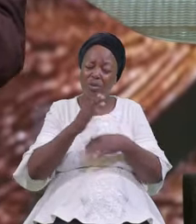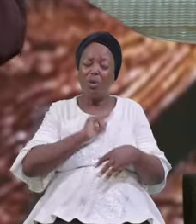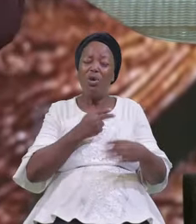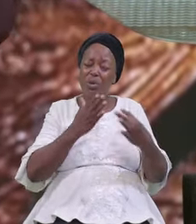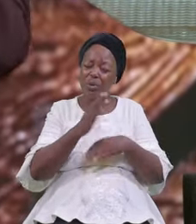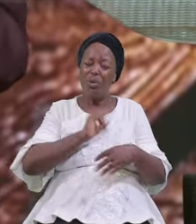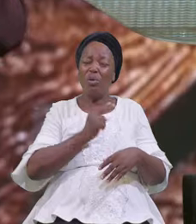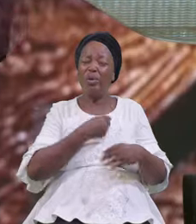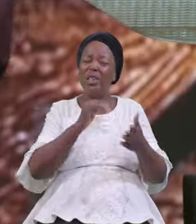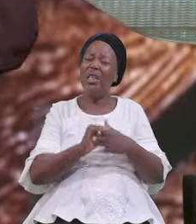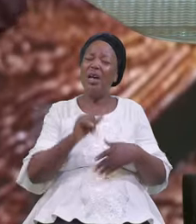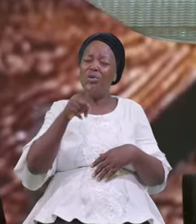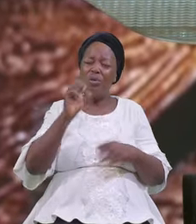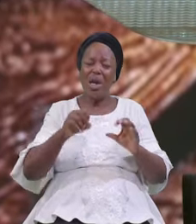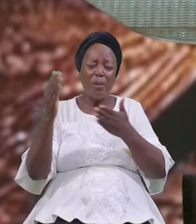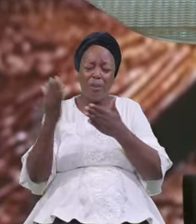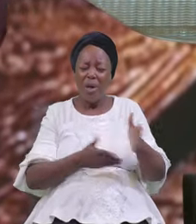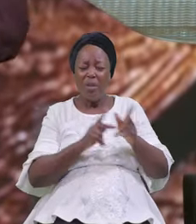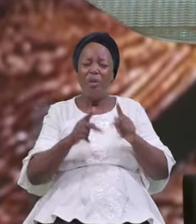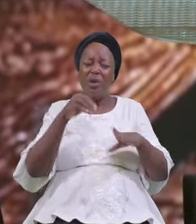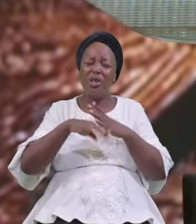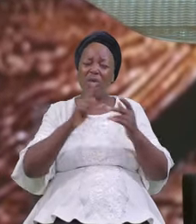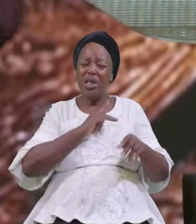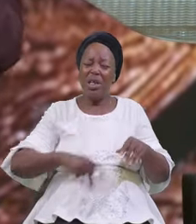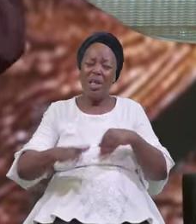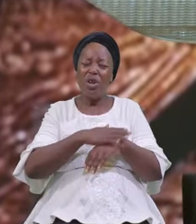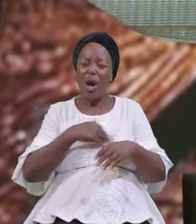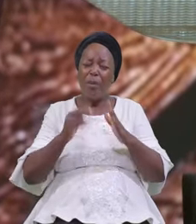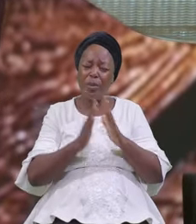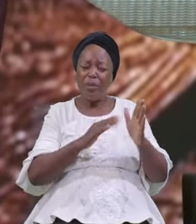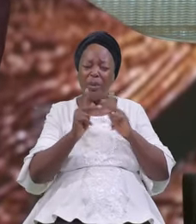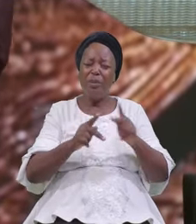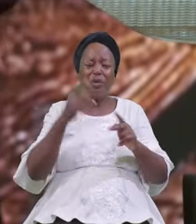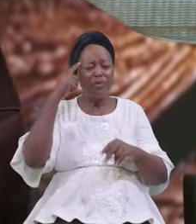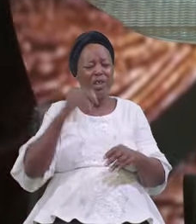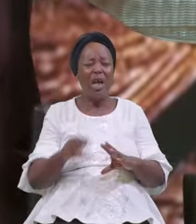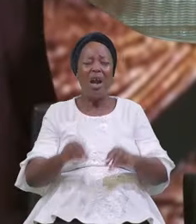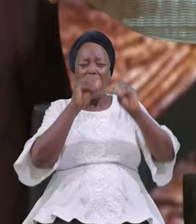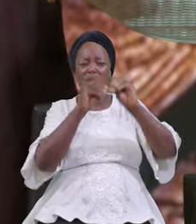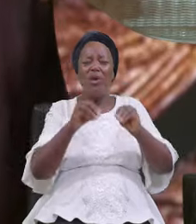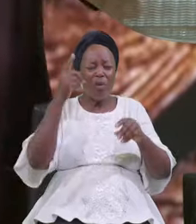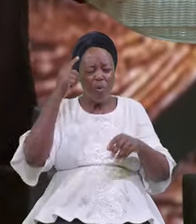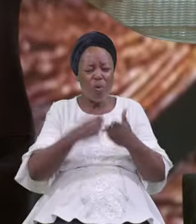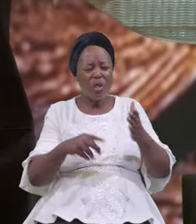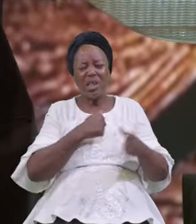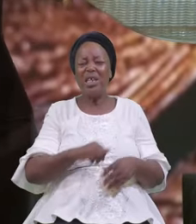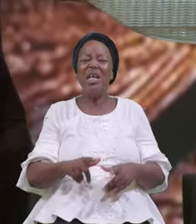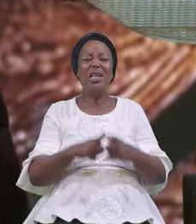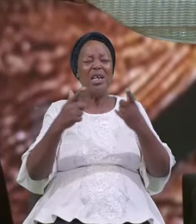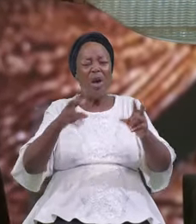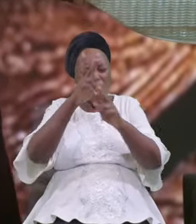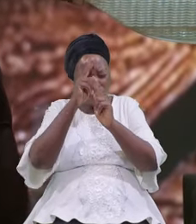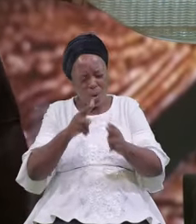through us, you can bring people into the kingdom and prepare people for the rapture. What a great honor you have